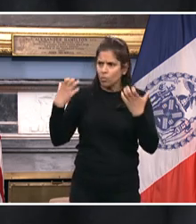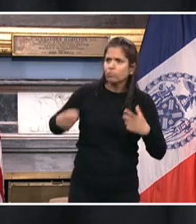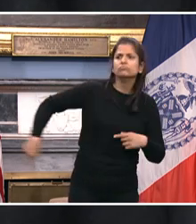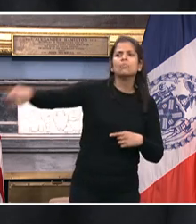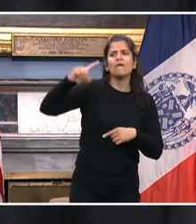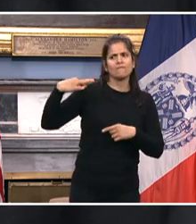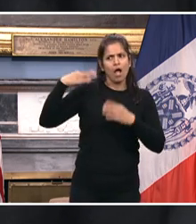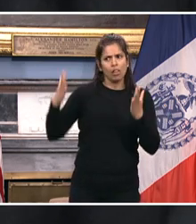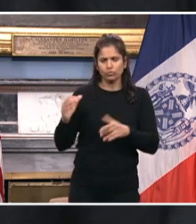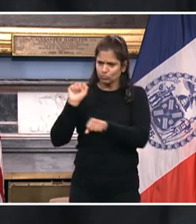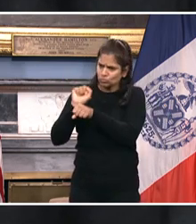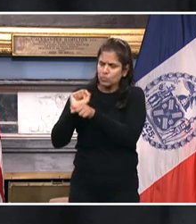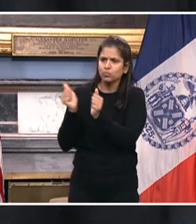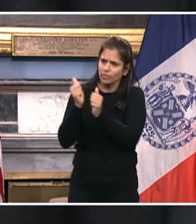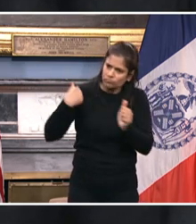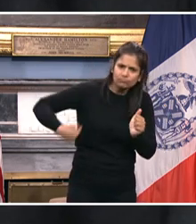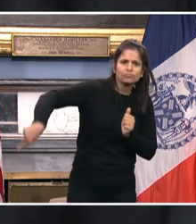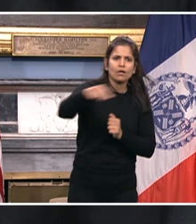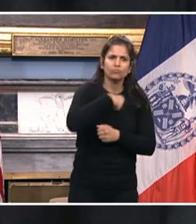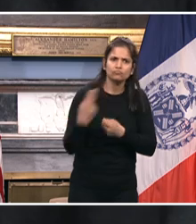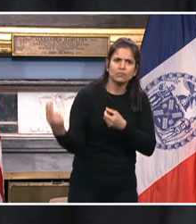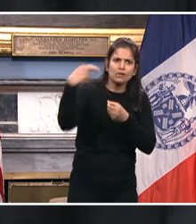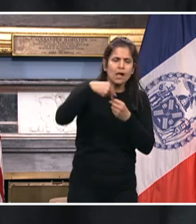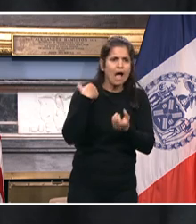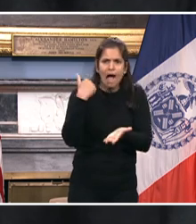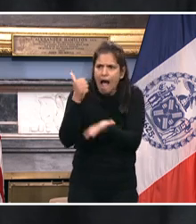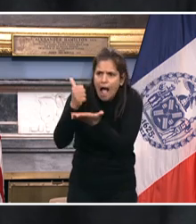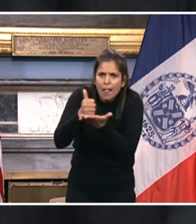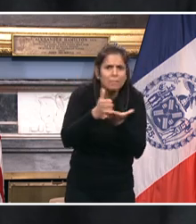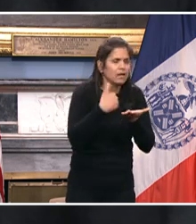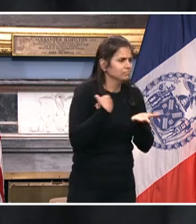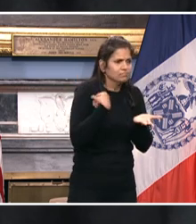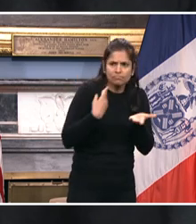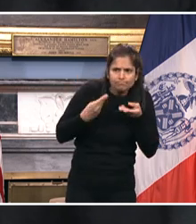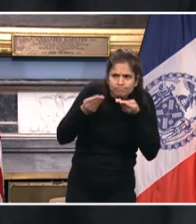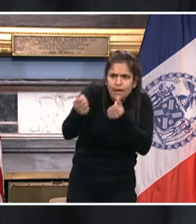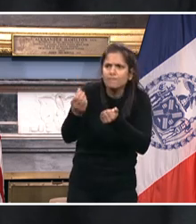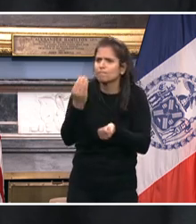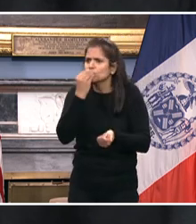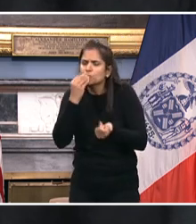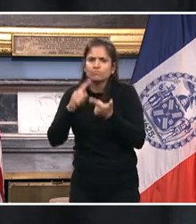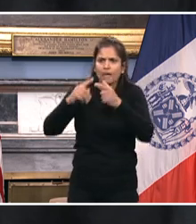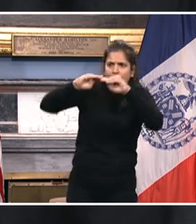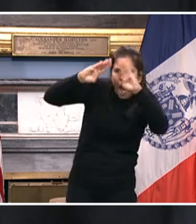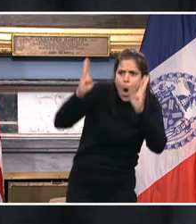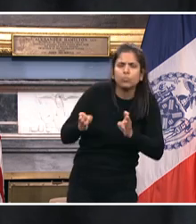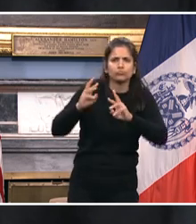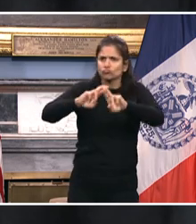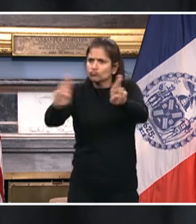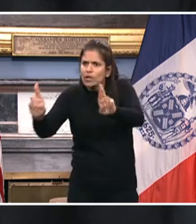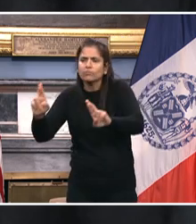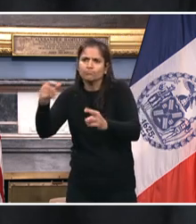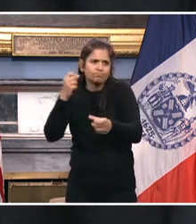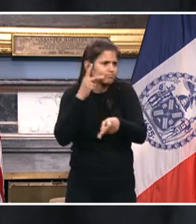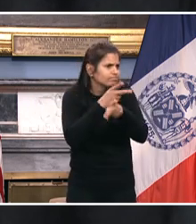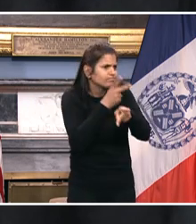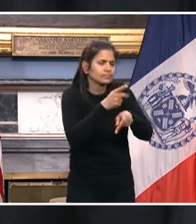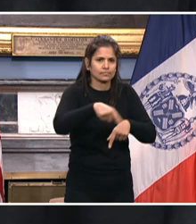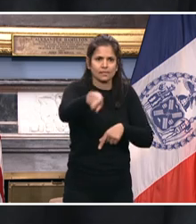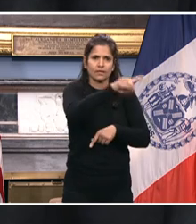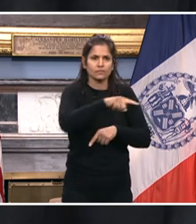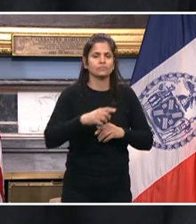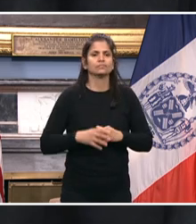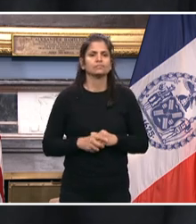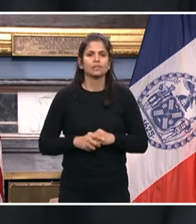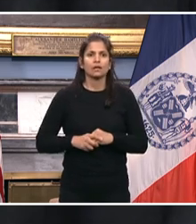they pay out that we need to get reimbursed, we will. So no question in the world. Again, I'm sure there's some growing pains in something being done